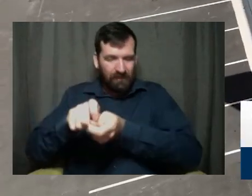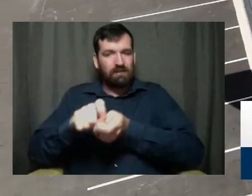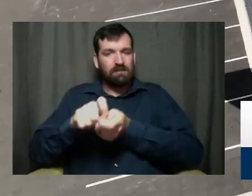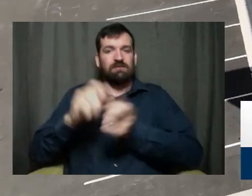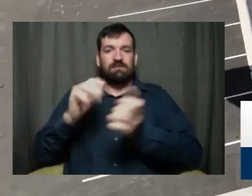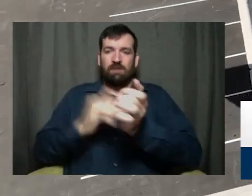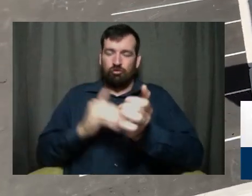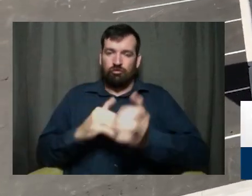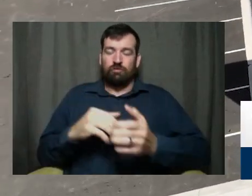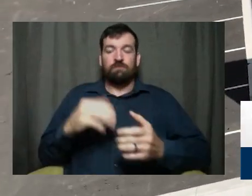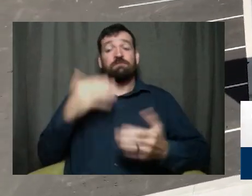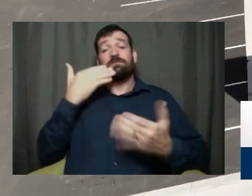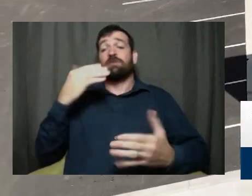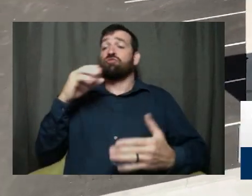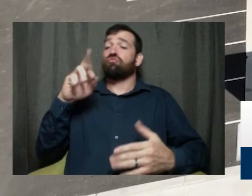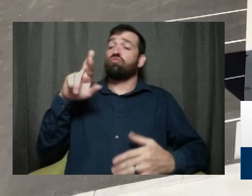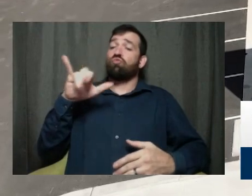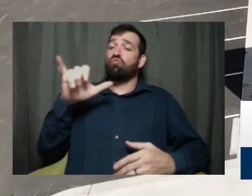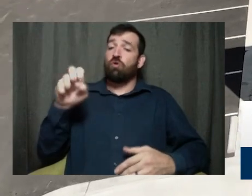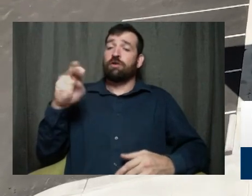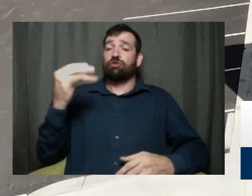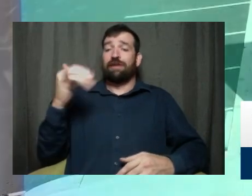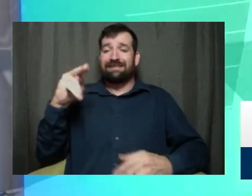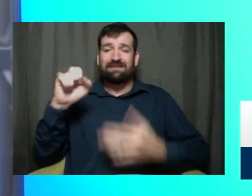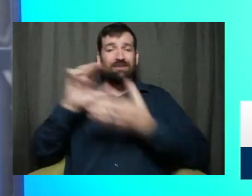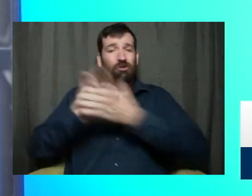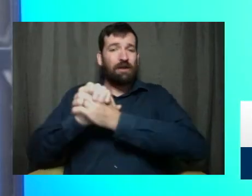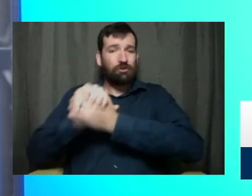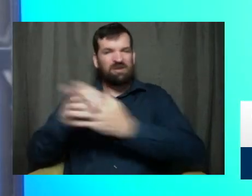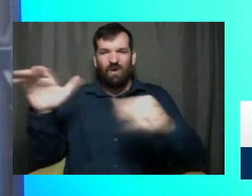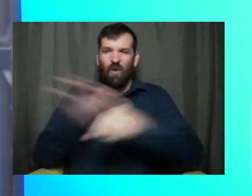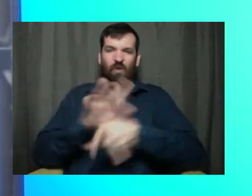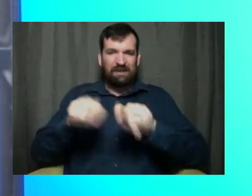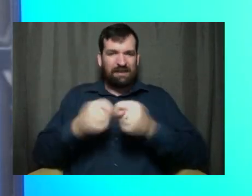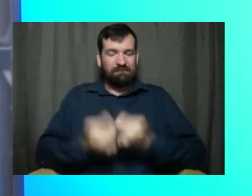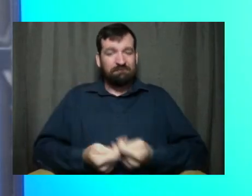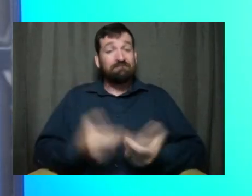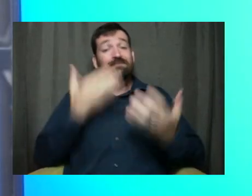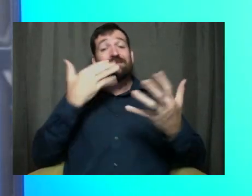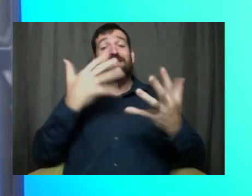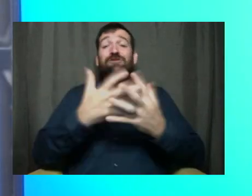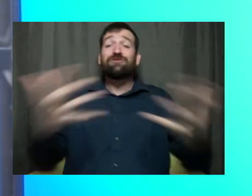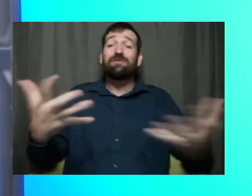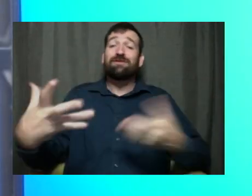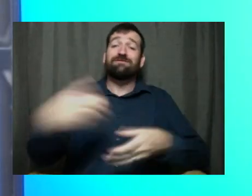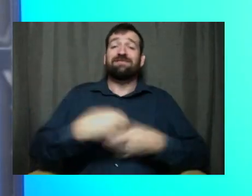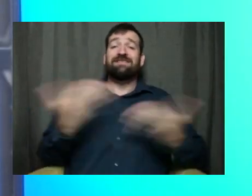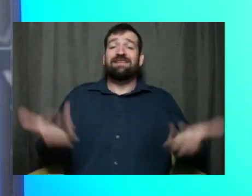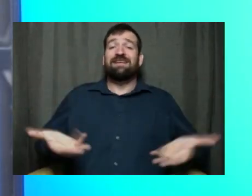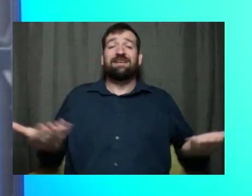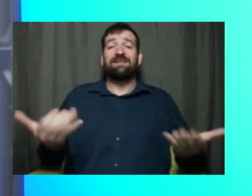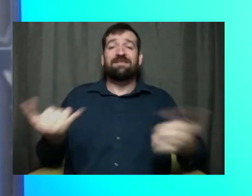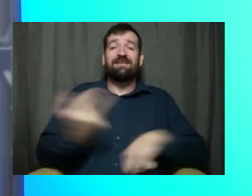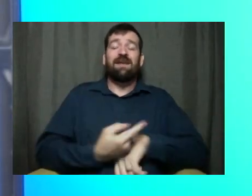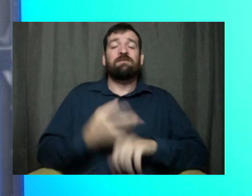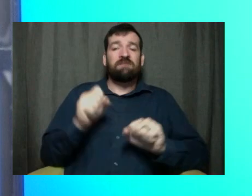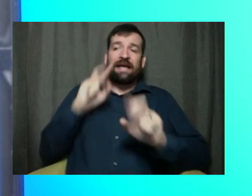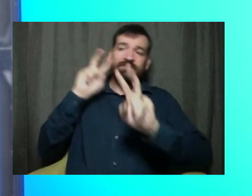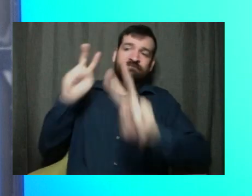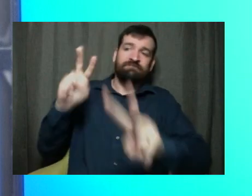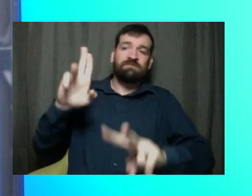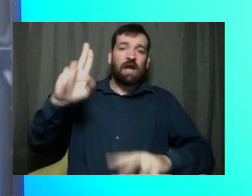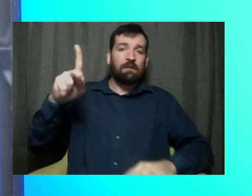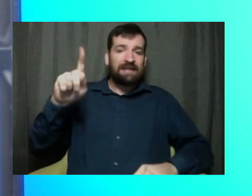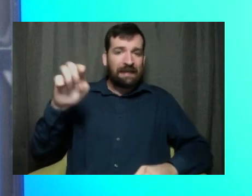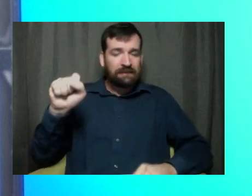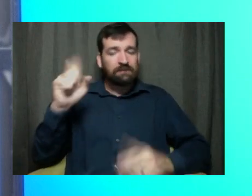Roy Jensen and the entire team at the Cancer Center. Thank you so much for being with us today, and don't forget you can catch our updates by logging on to